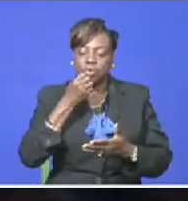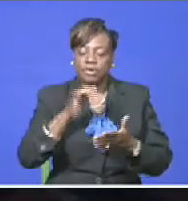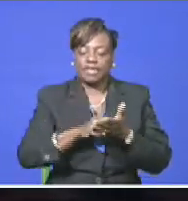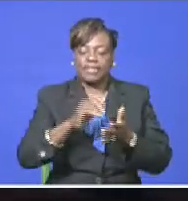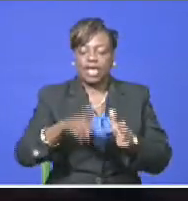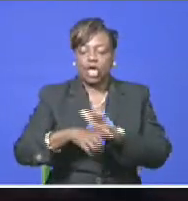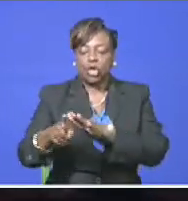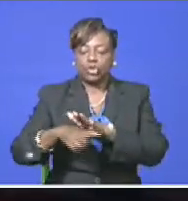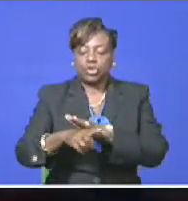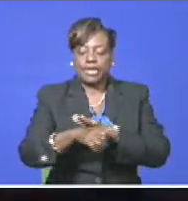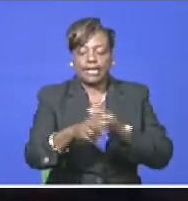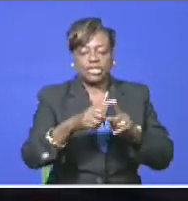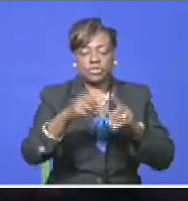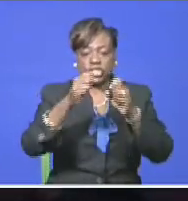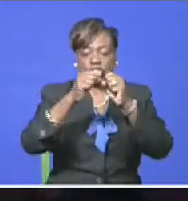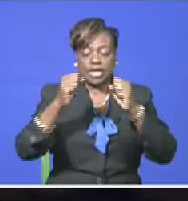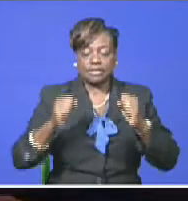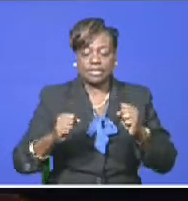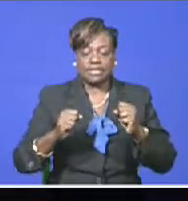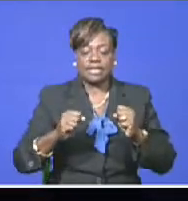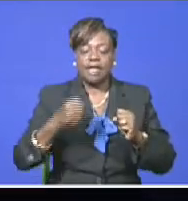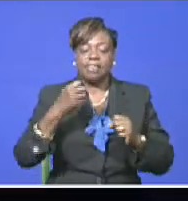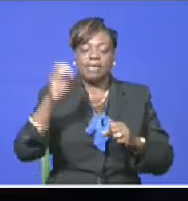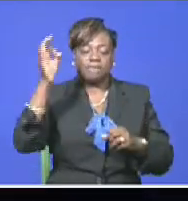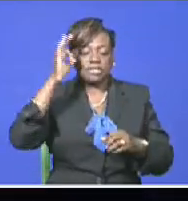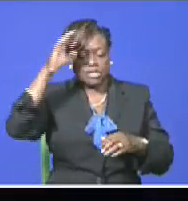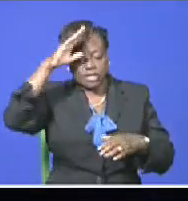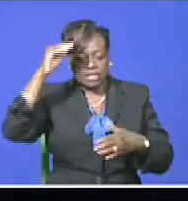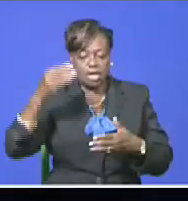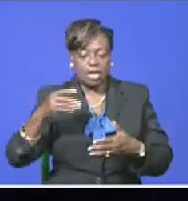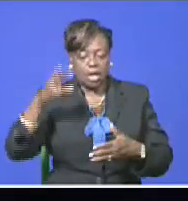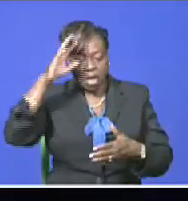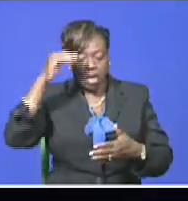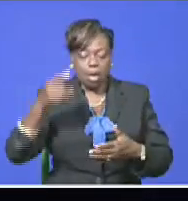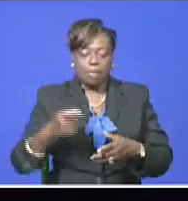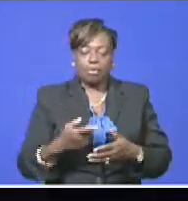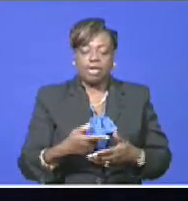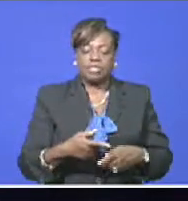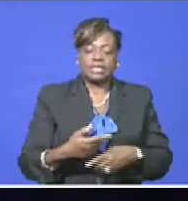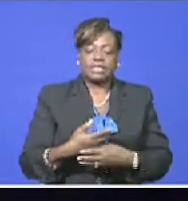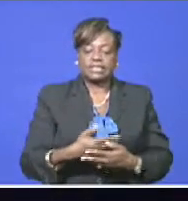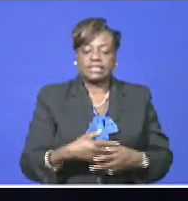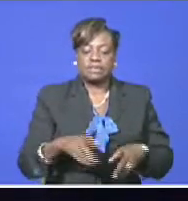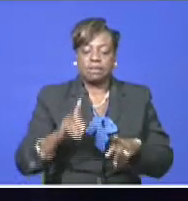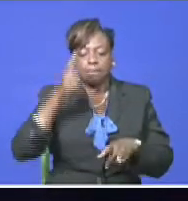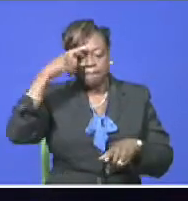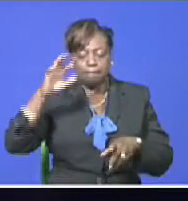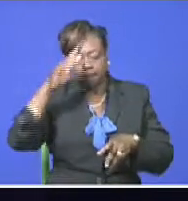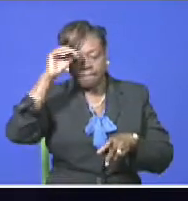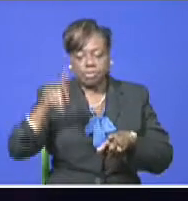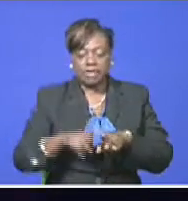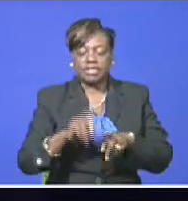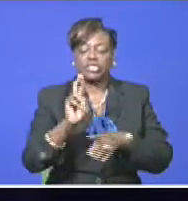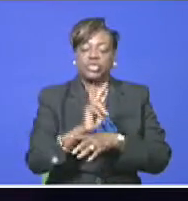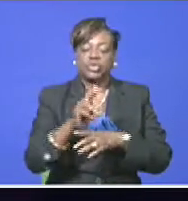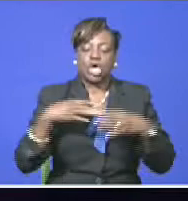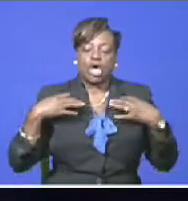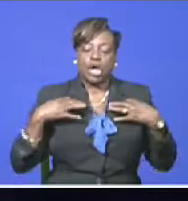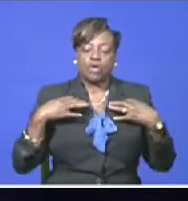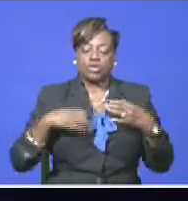Now, the fraternity brothers also raised funds and collected gently used clothing to be distributed to those who needed the